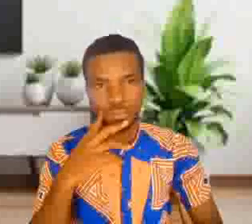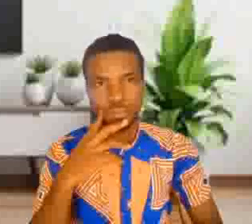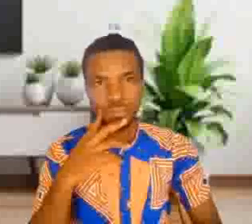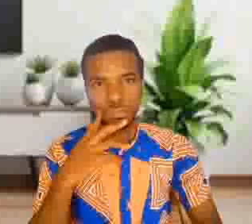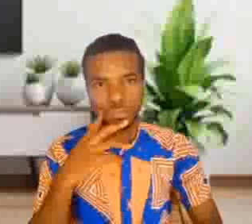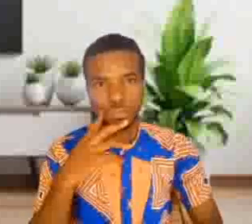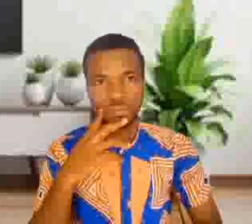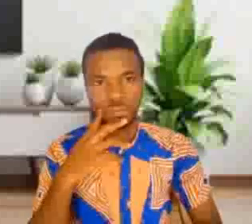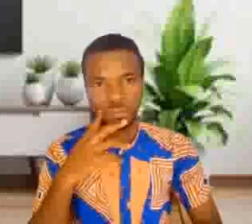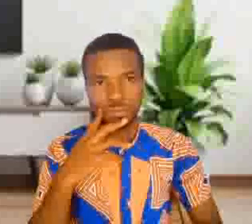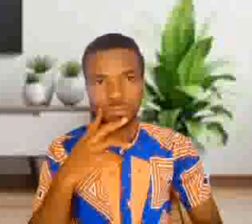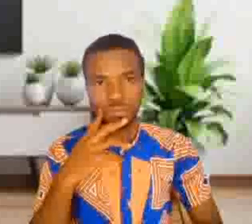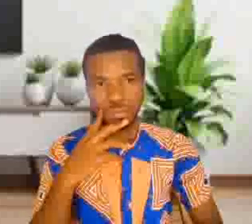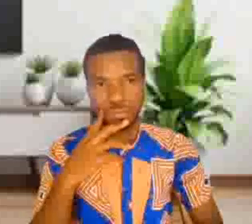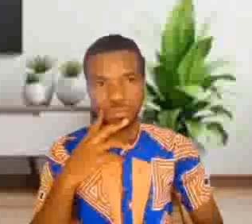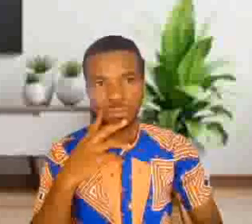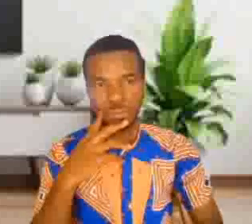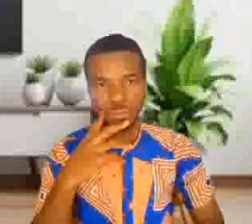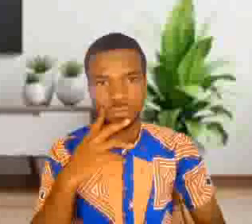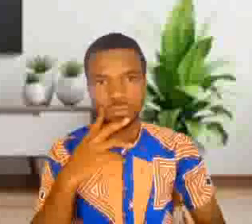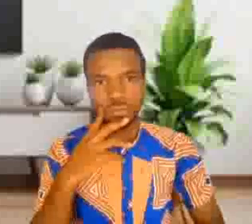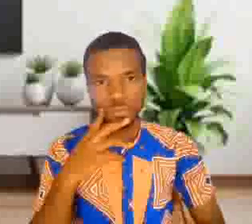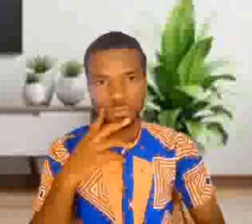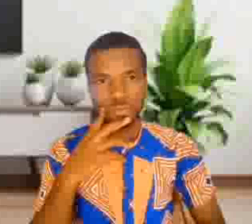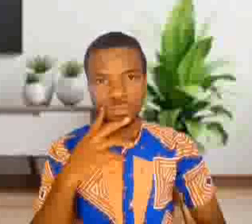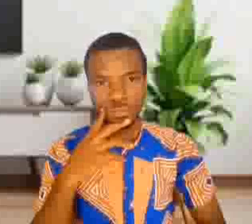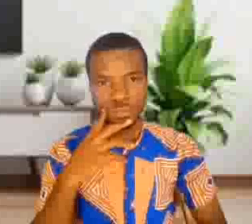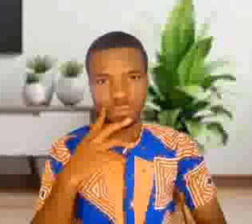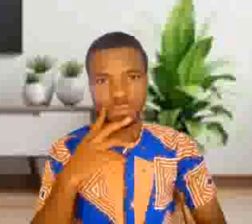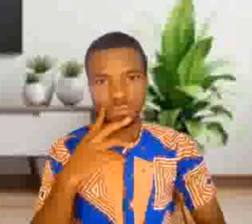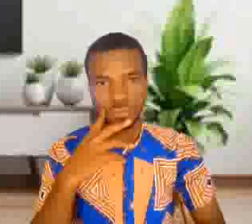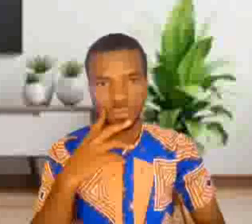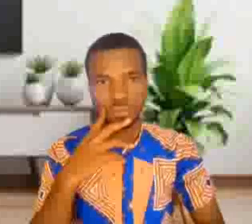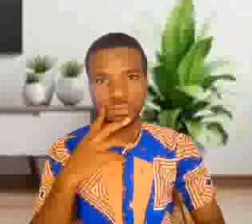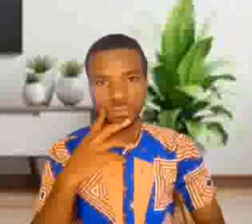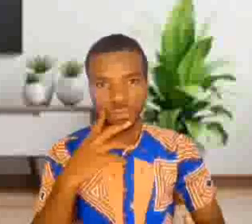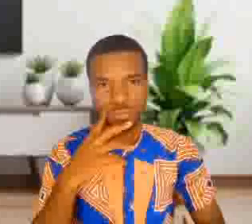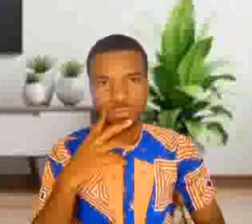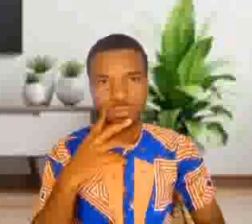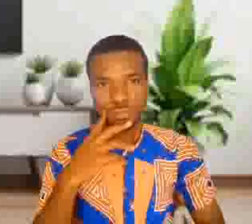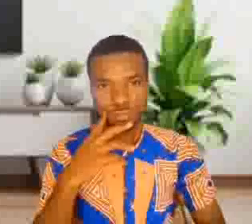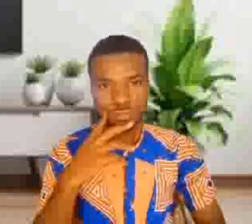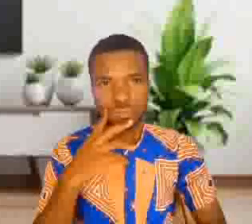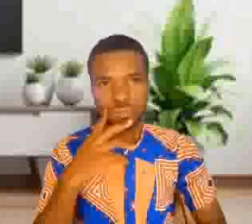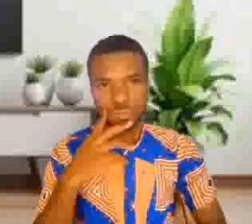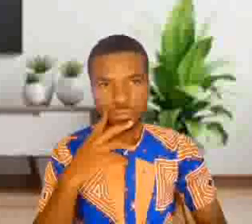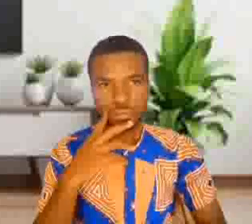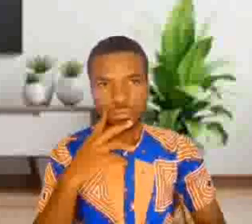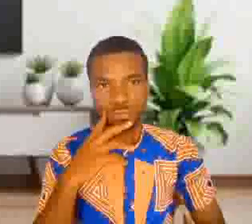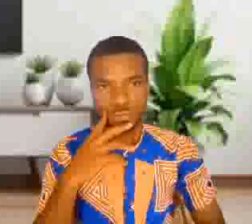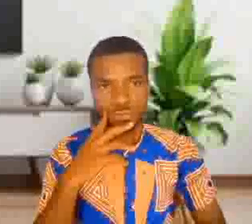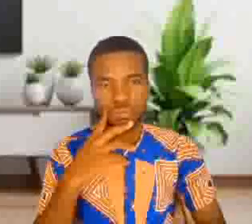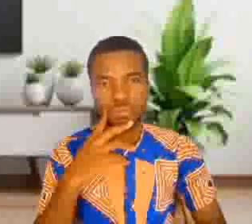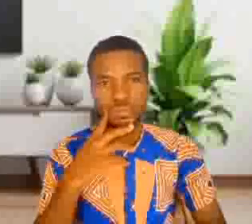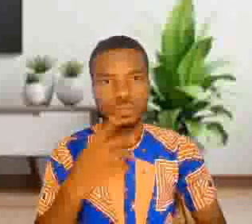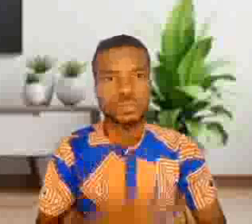of necessity must have them if dominion will be in view. And so we pick them out quickly. We show you